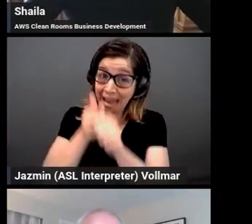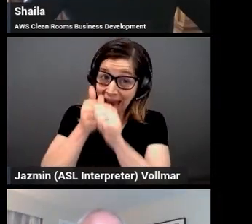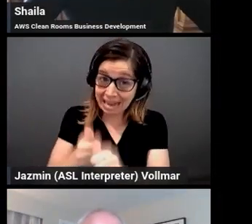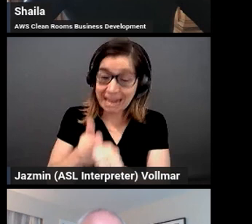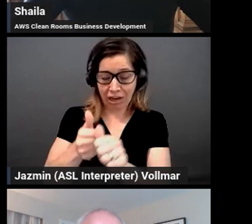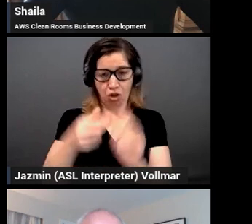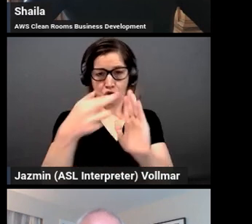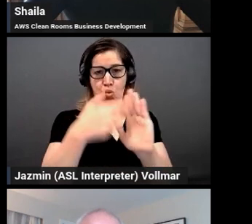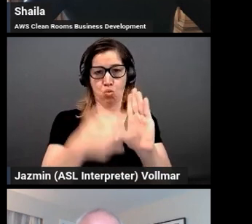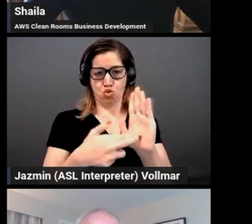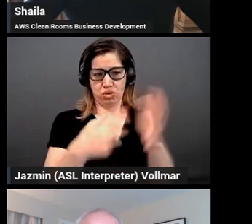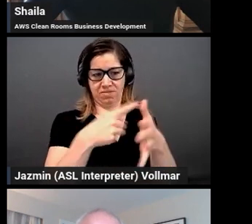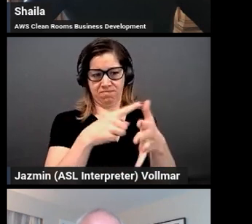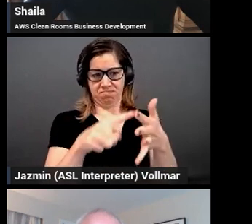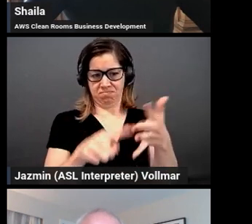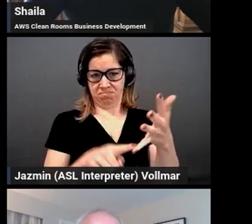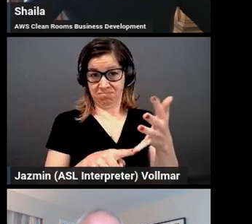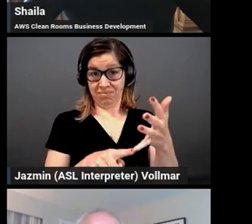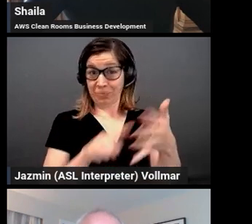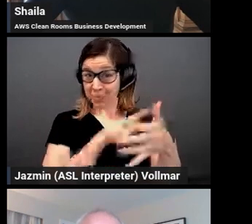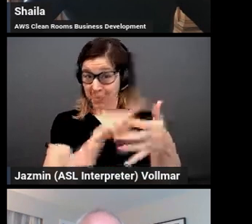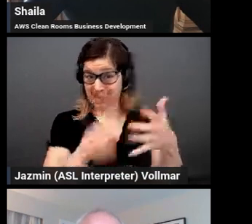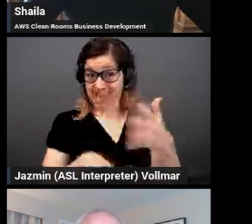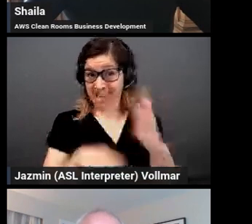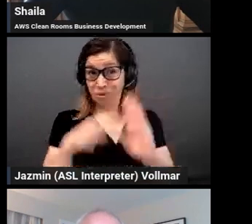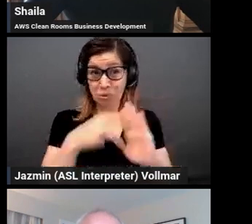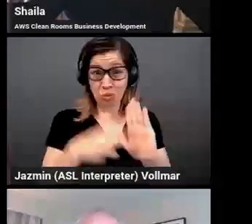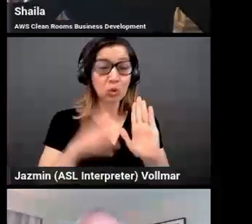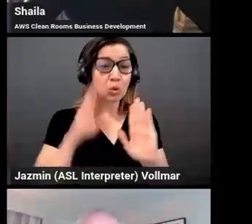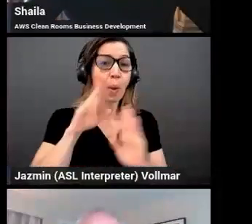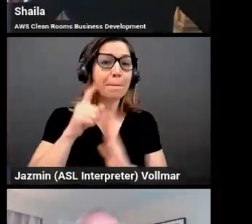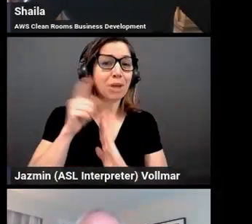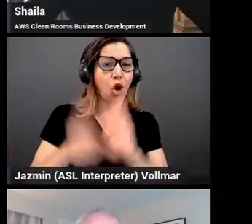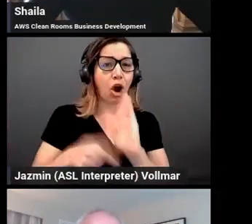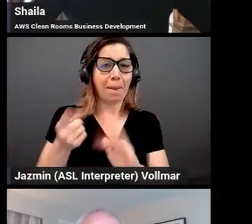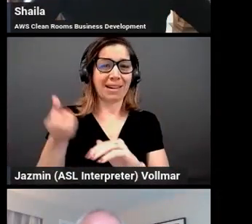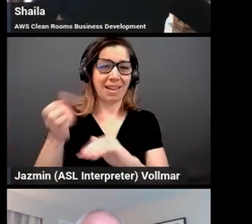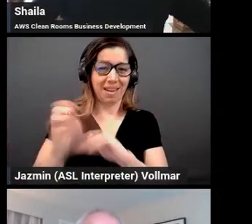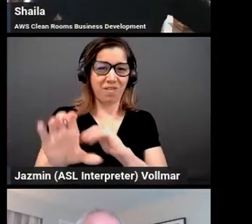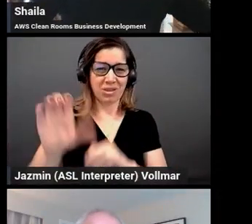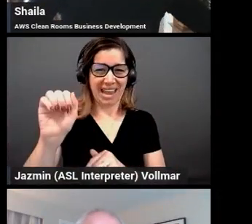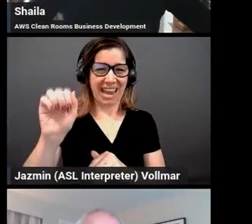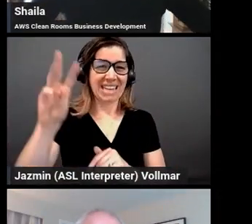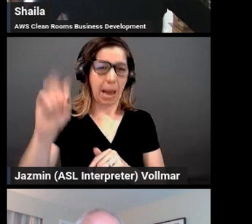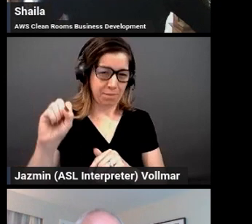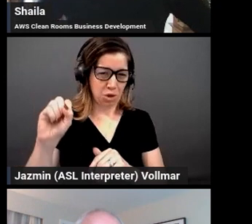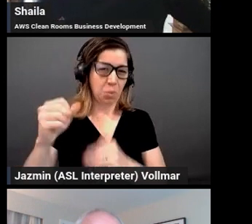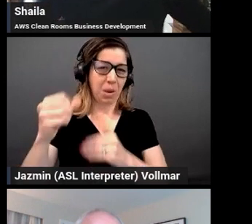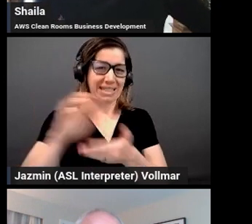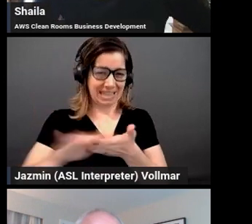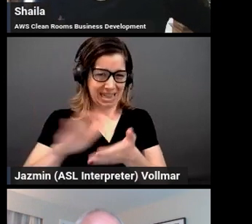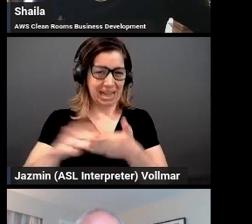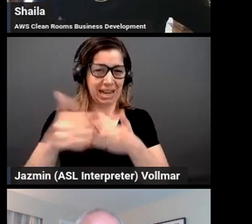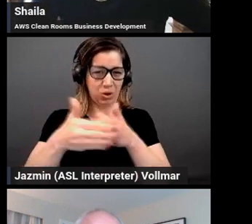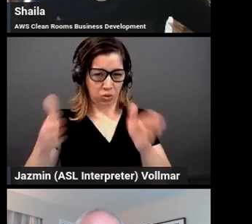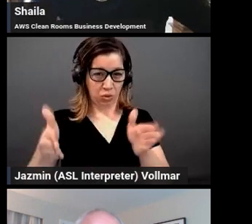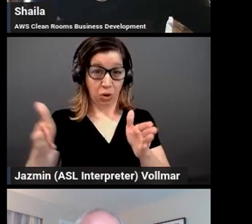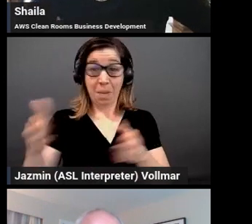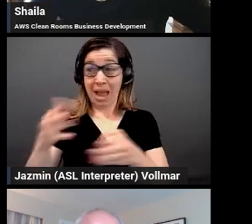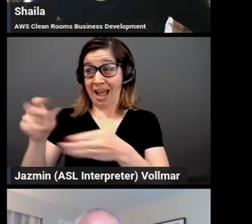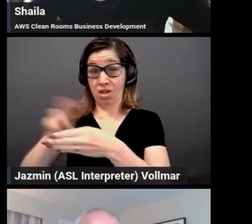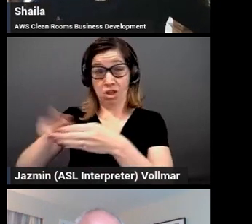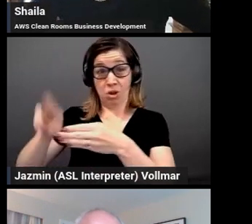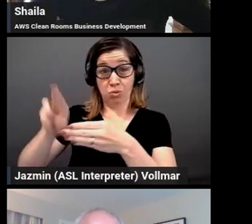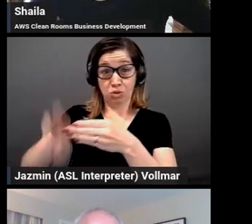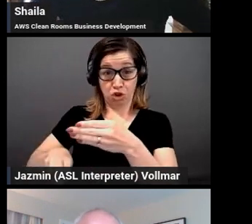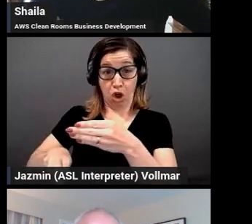rules. These rules, in fact, will be automatically enforced by AWS Clean Rooms, and the results will only be